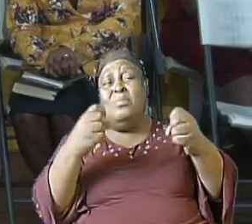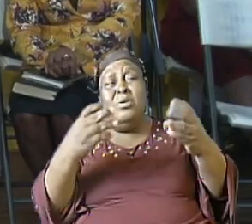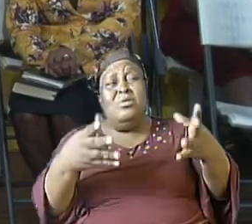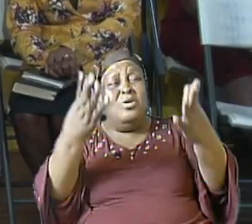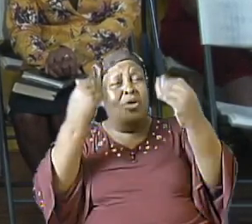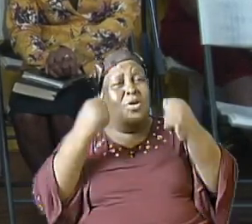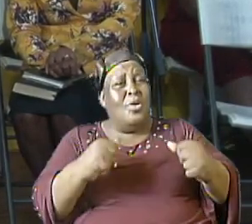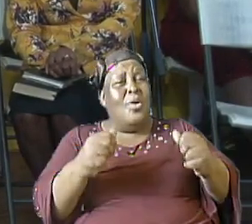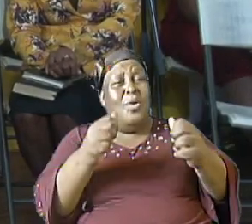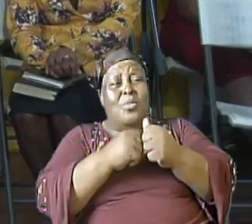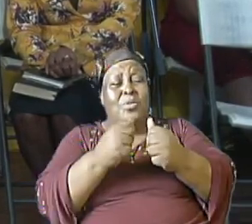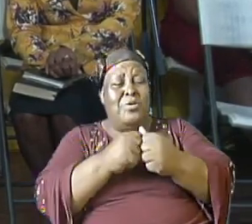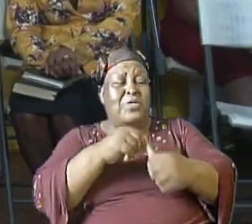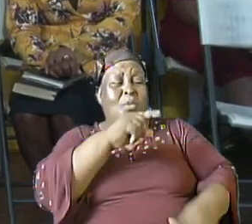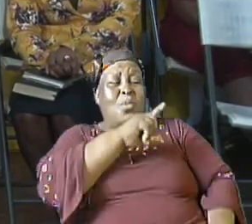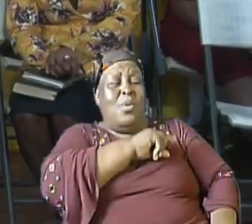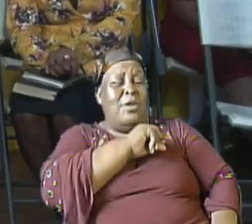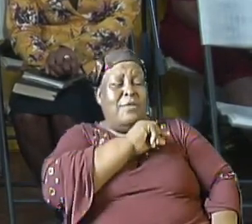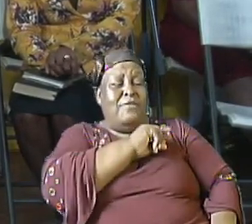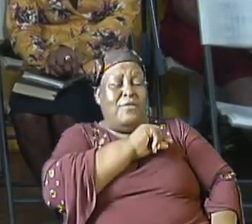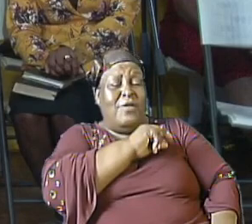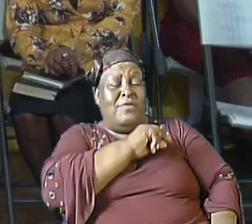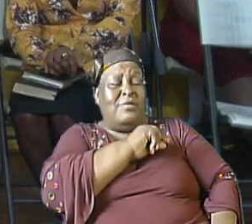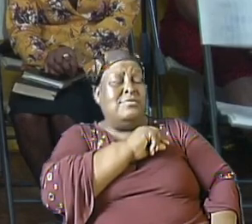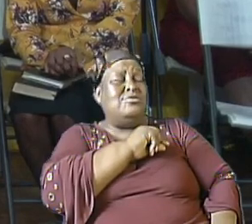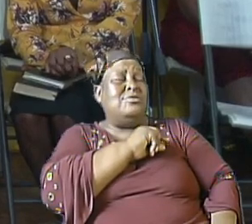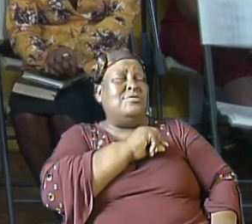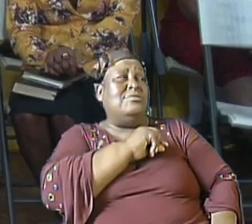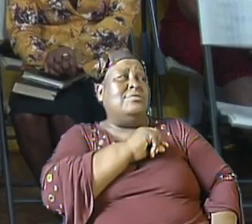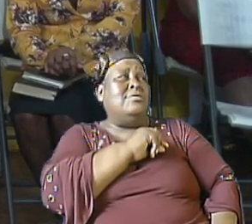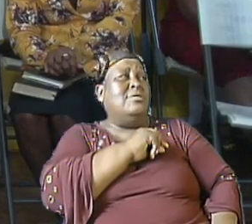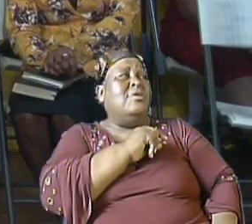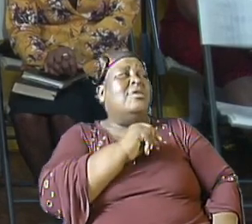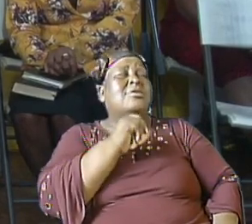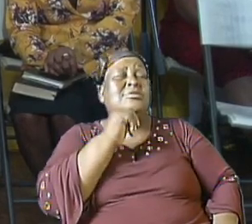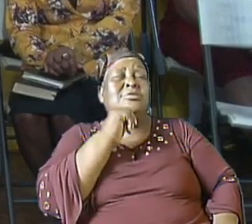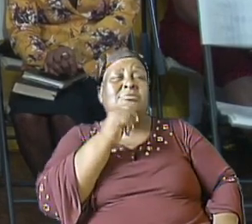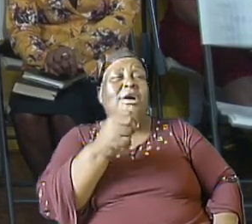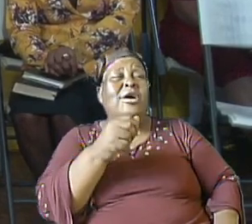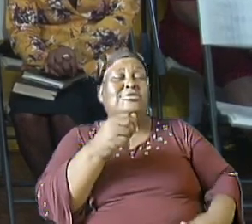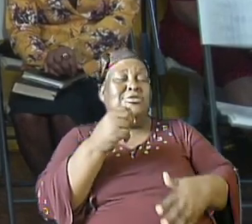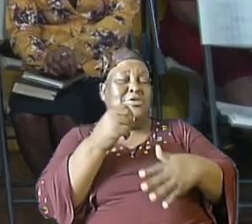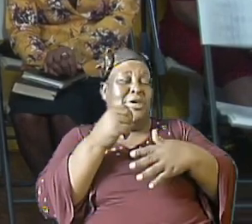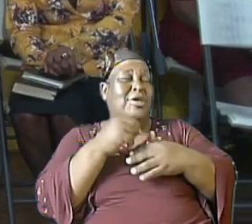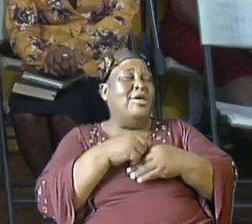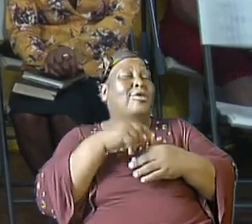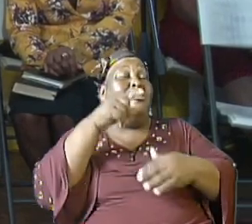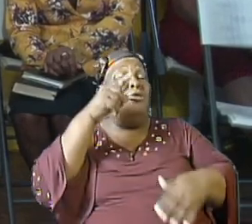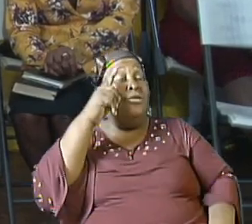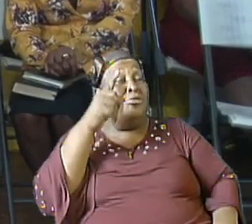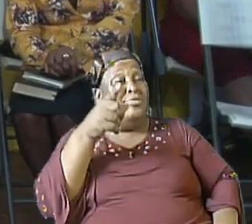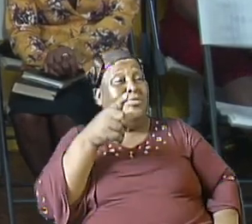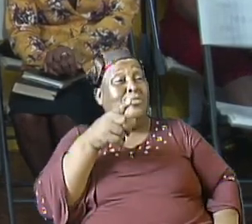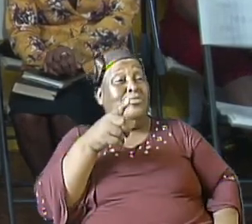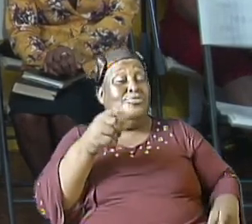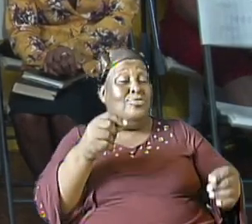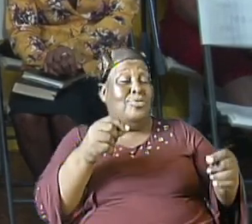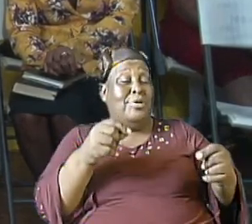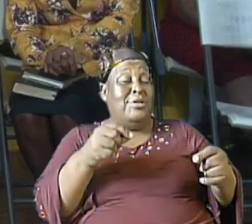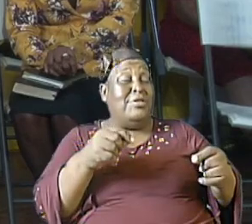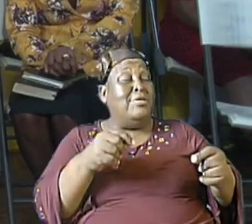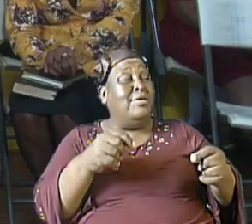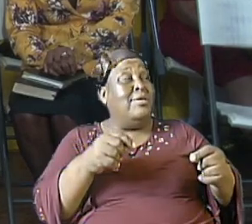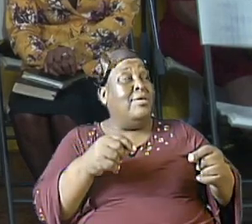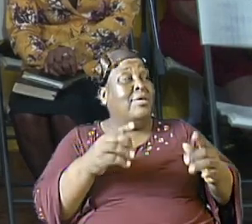Jesus says, what Sister Mark, not blood. He that